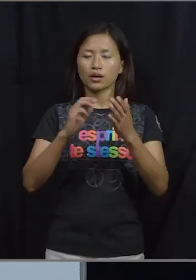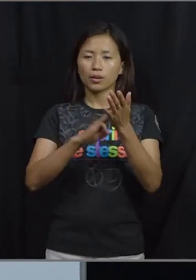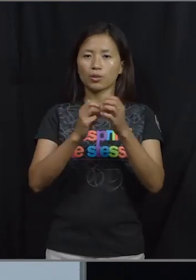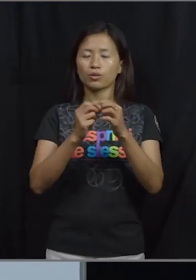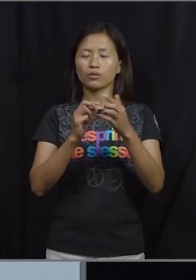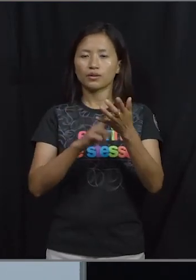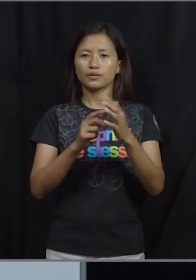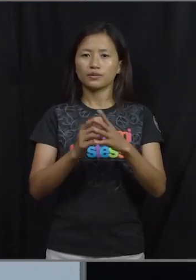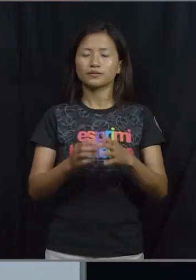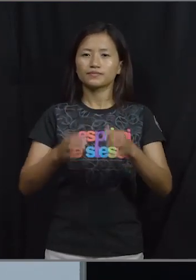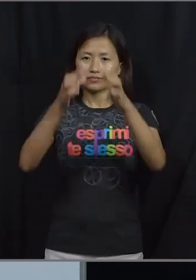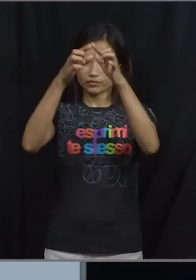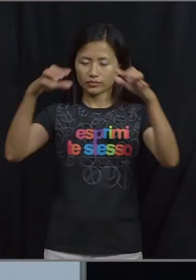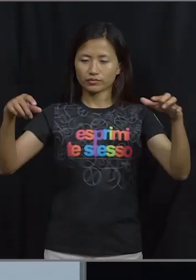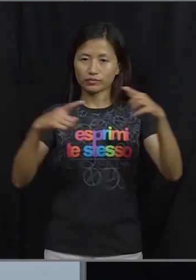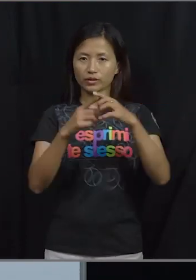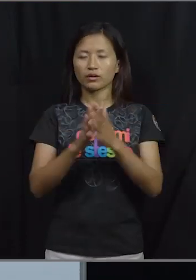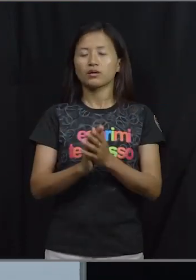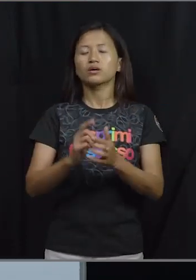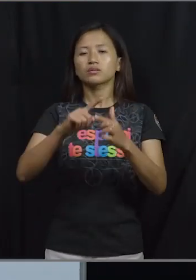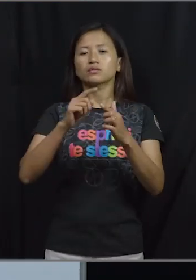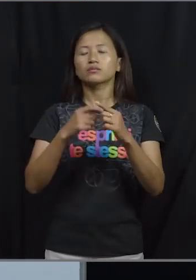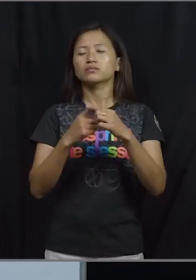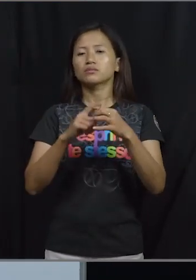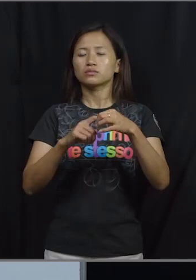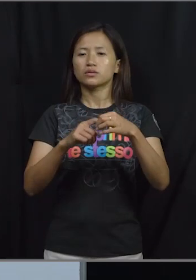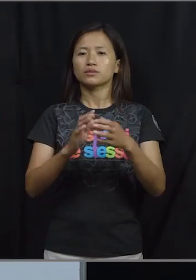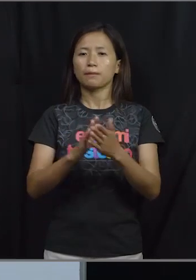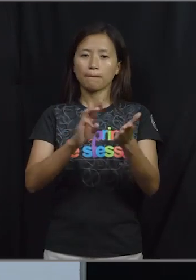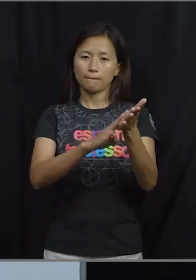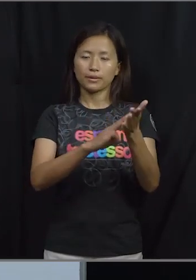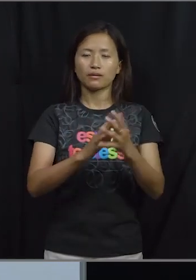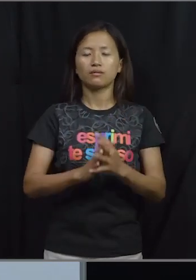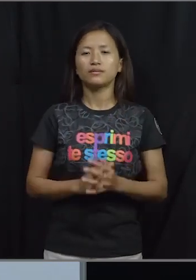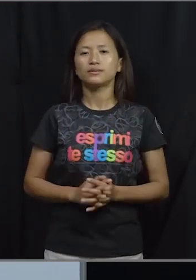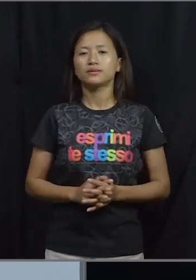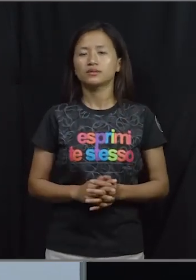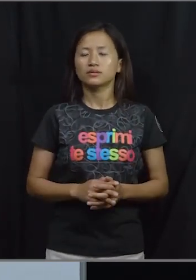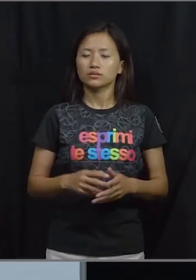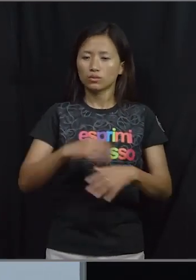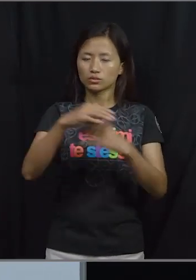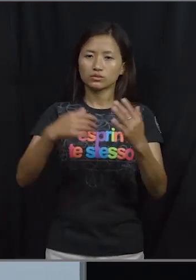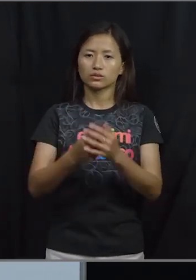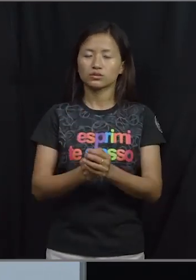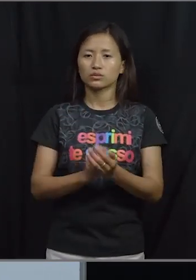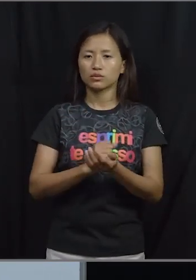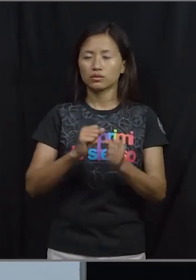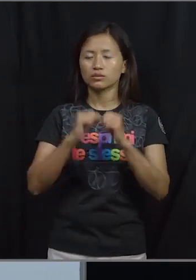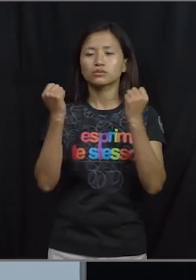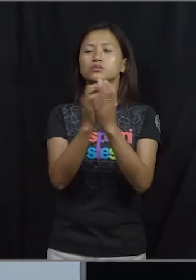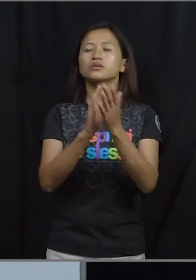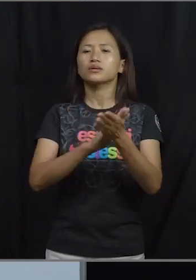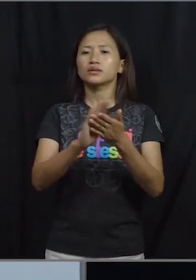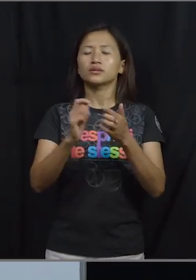for example the Taj Mahal, the Qutub Minar, all those things are also social hereditary, it seems, according to